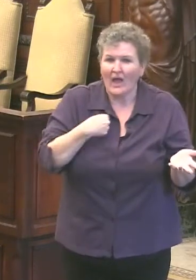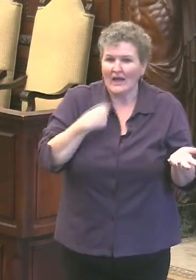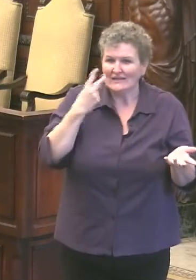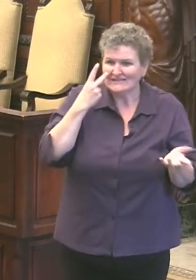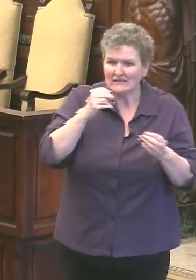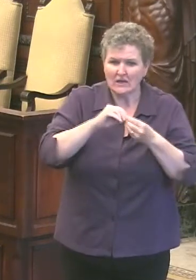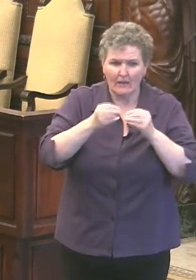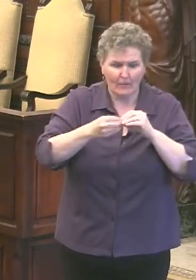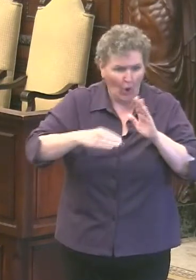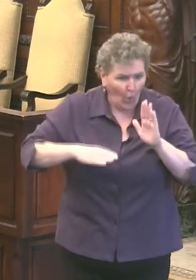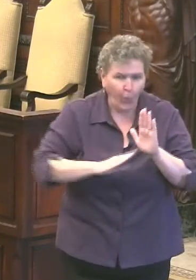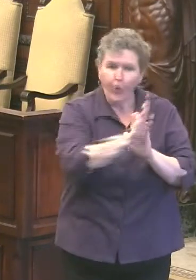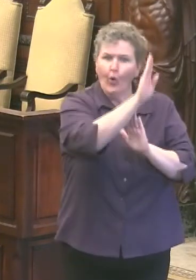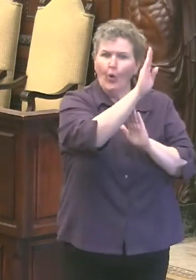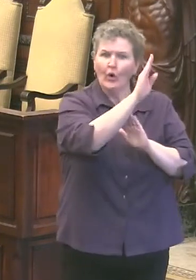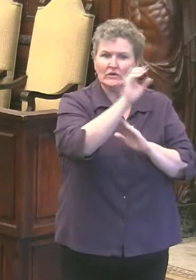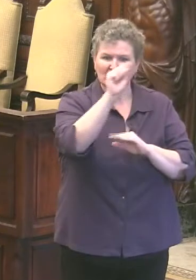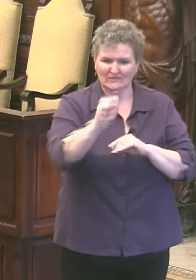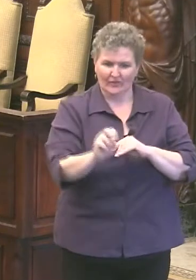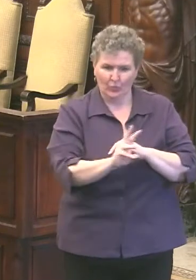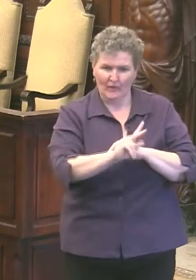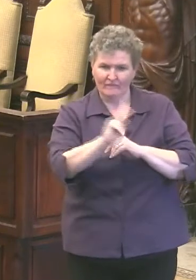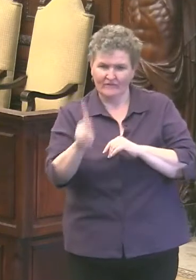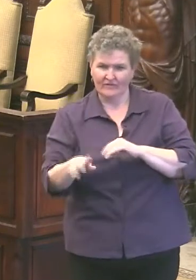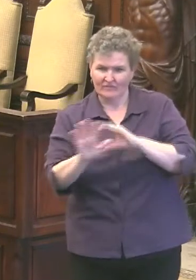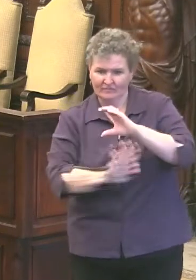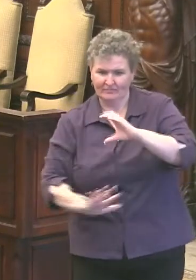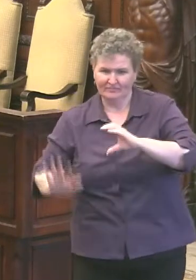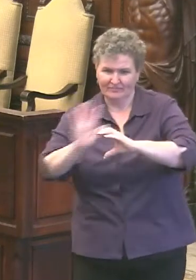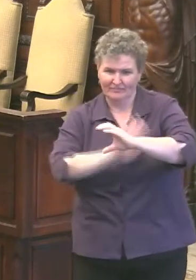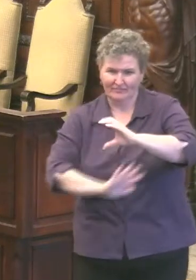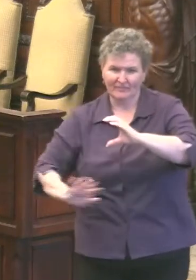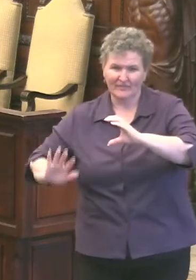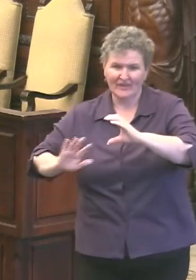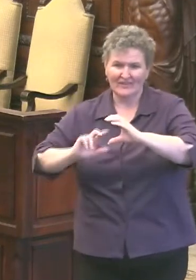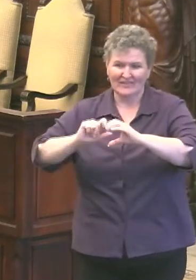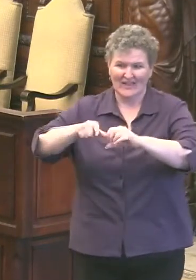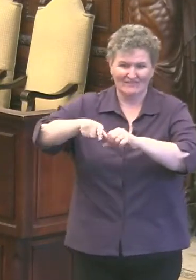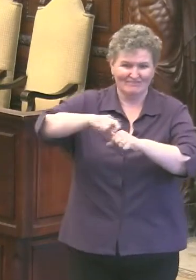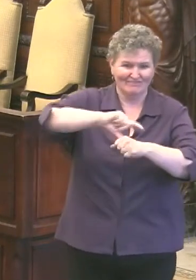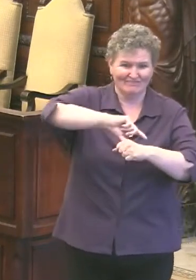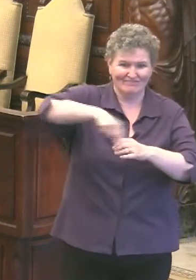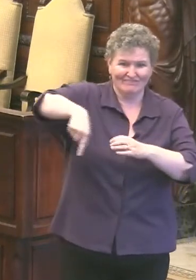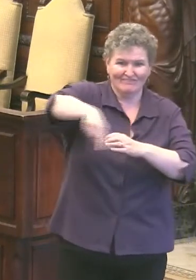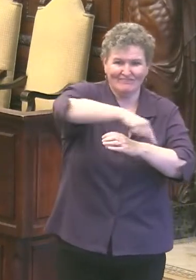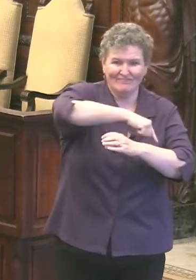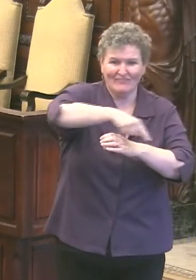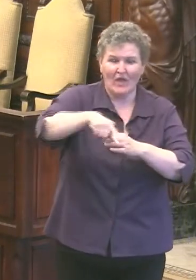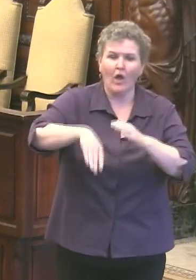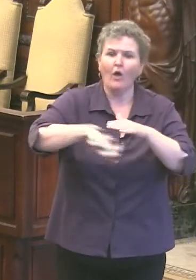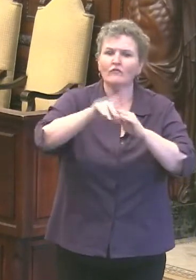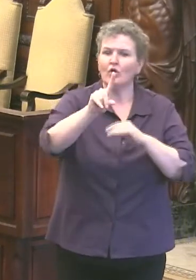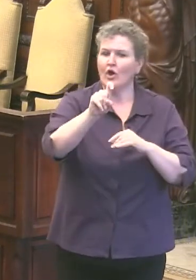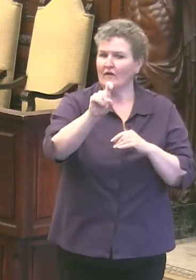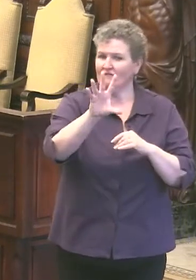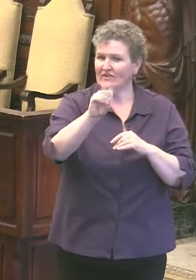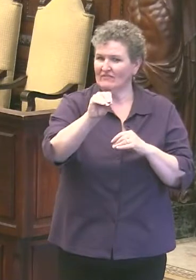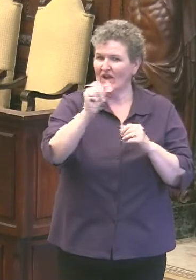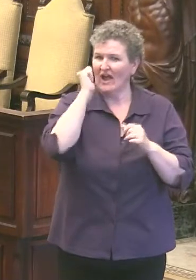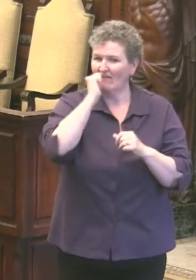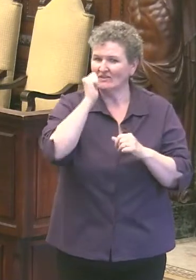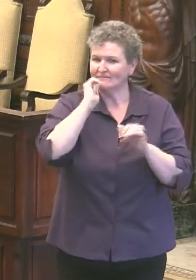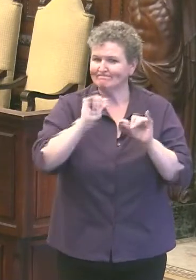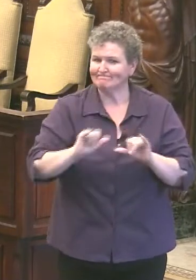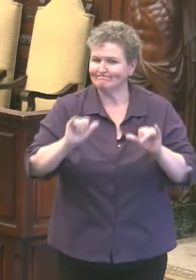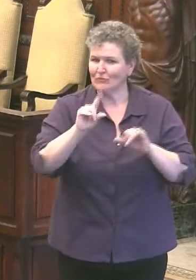in Southwest Pennsylvania, the Pittsburgh area. In Allegheny County, they're now reporting more than 150 cases per day. That's up from about 20